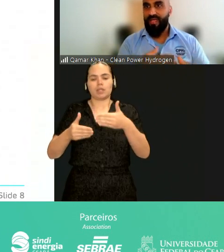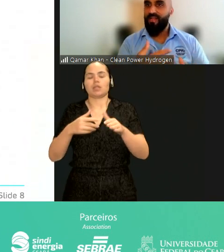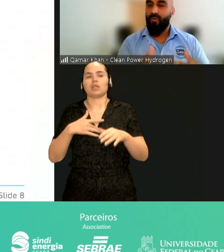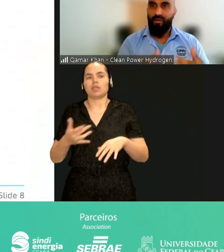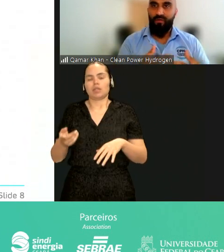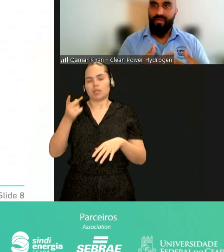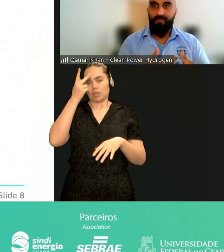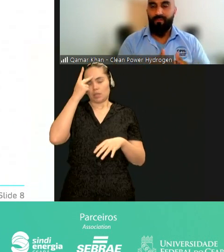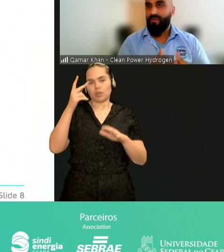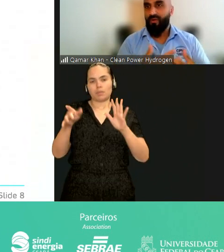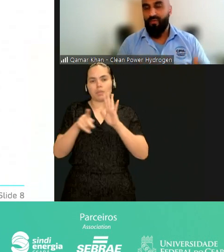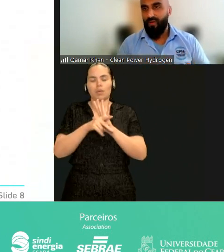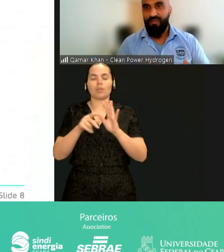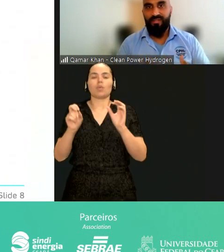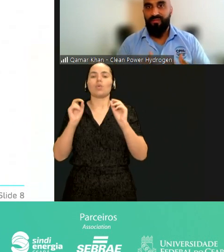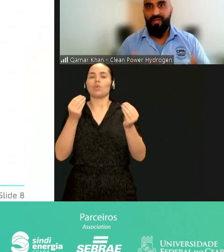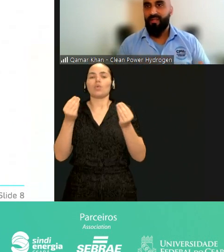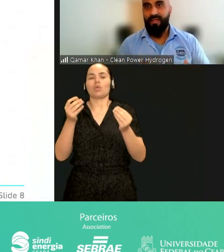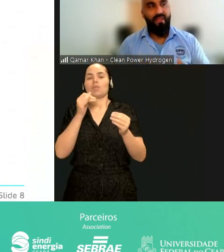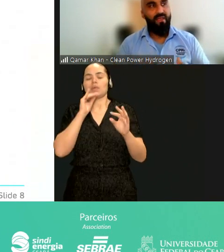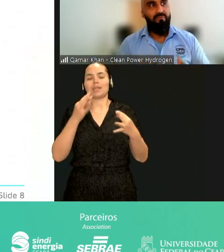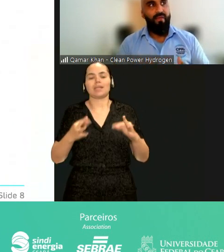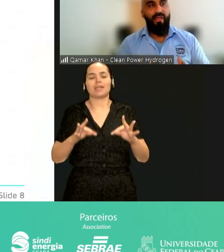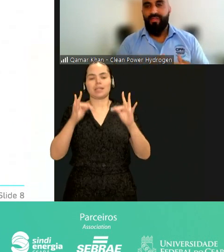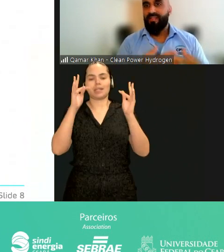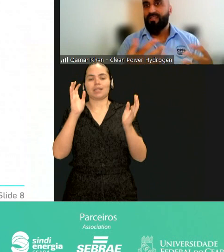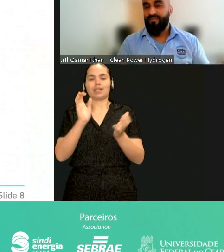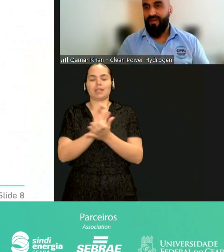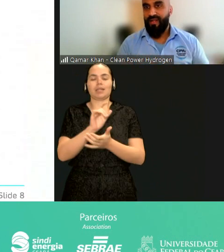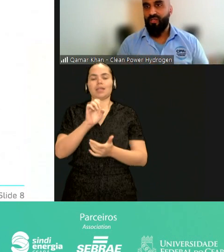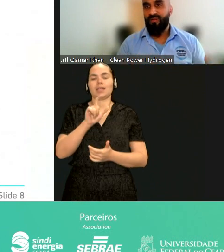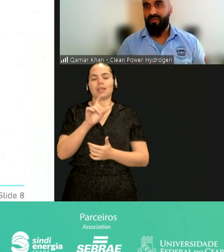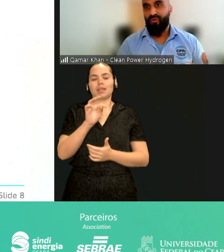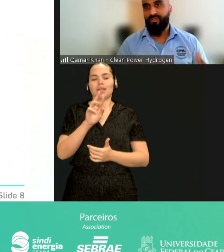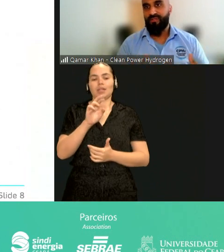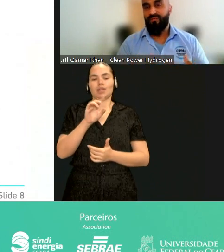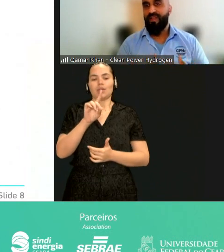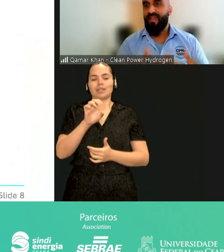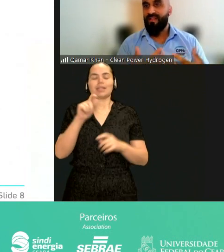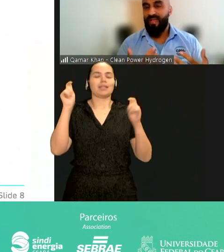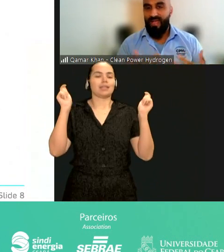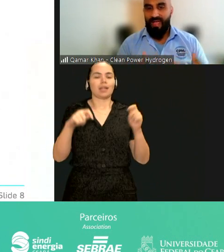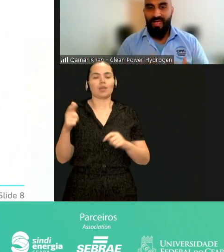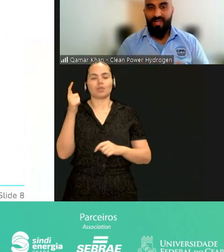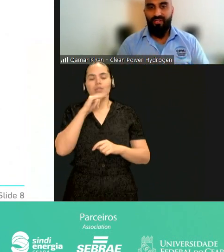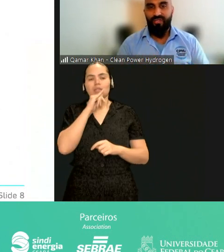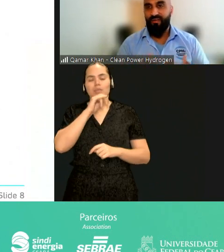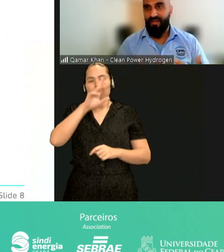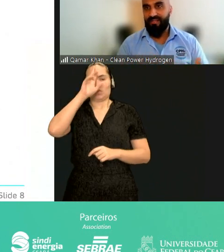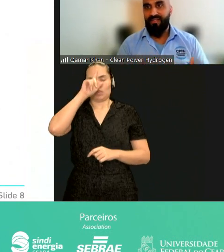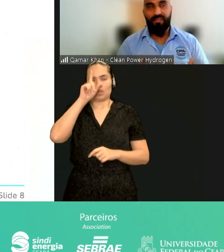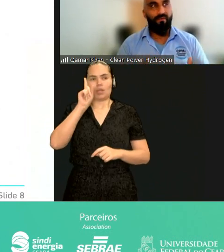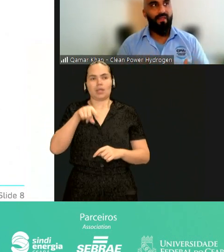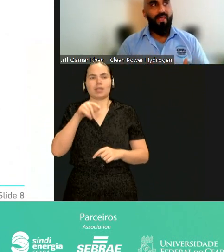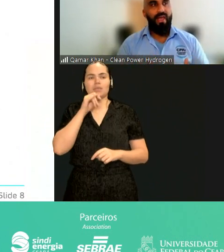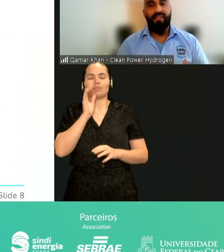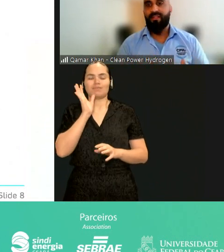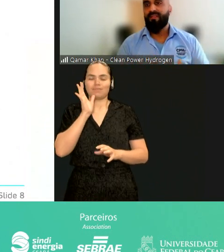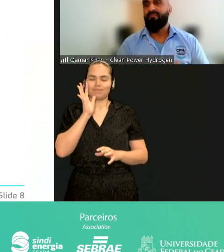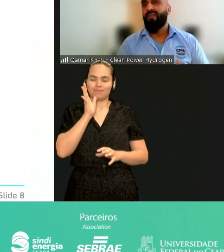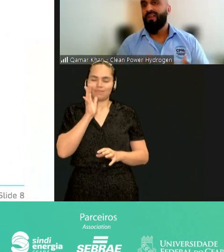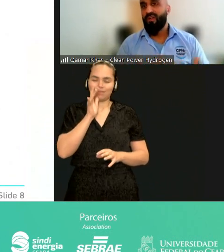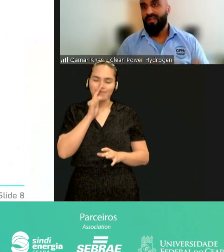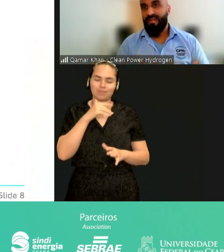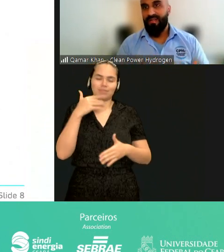technologies, any one of them could go faulty or fail. It's a very costly process, very engineering intensive